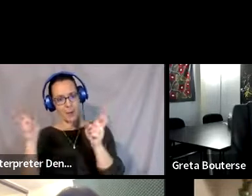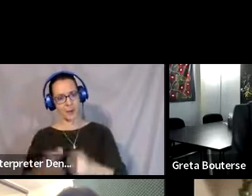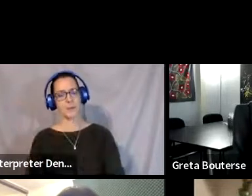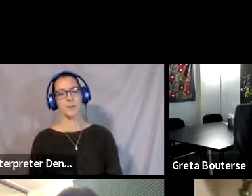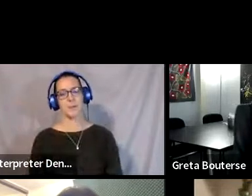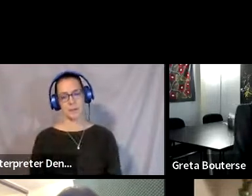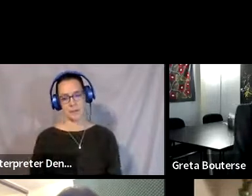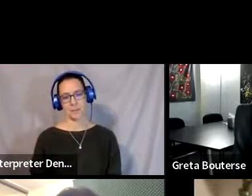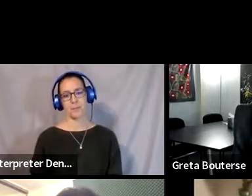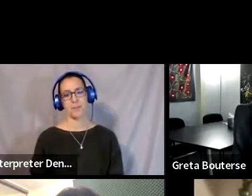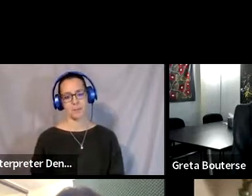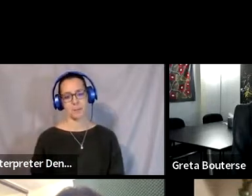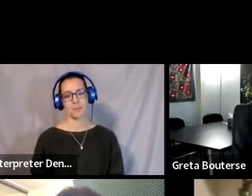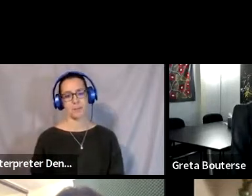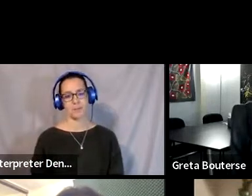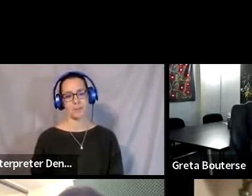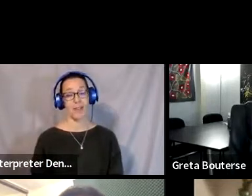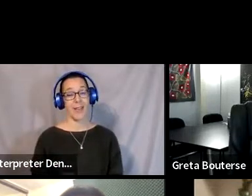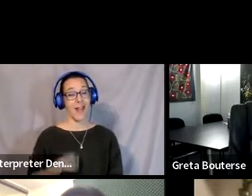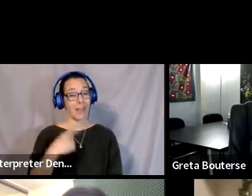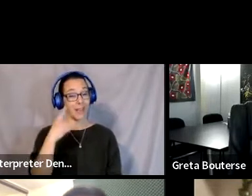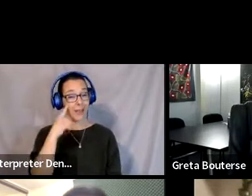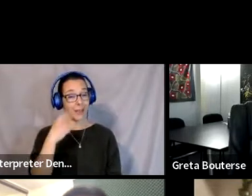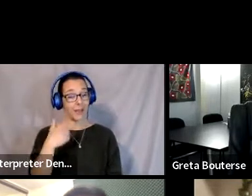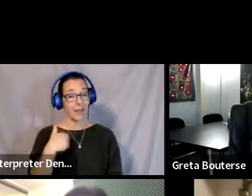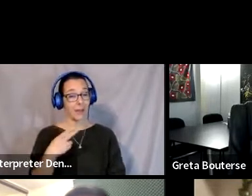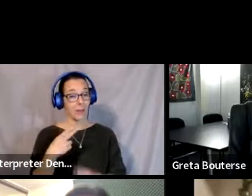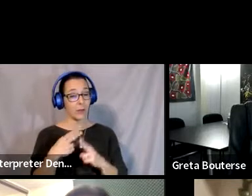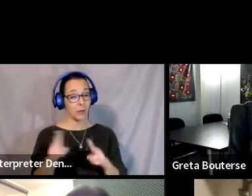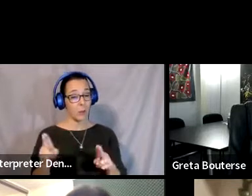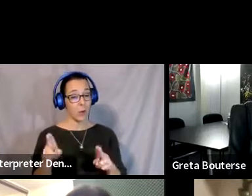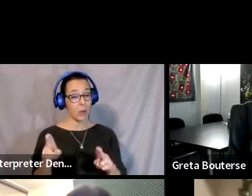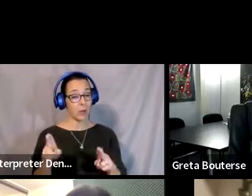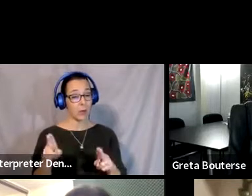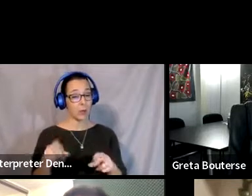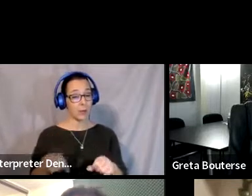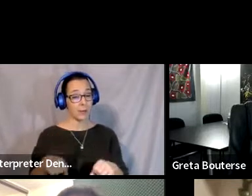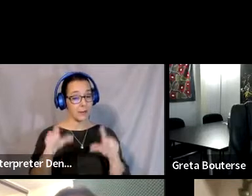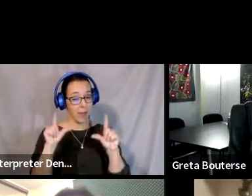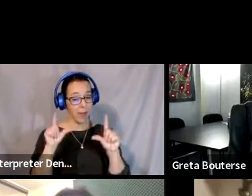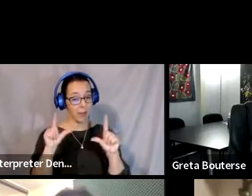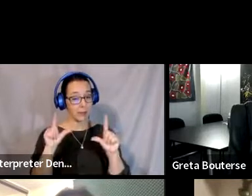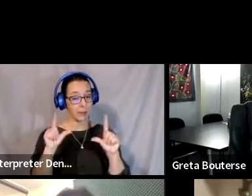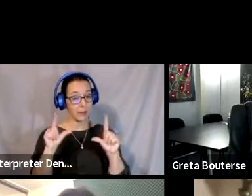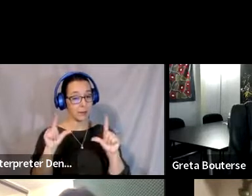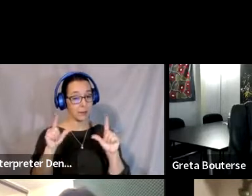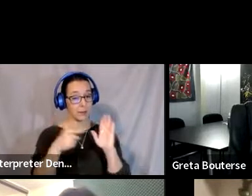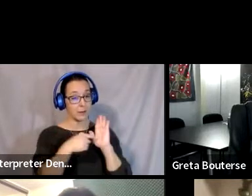And I think we have a short little slideshow. Brad, can you pull that up for me? Thank you.